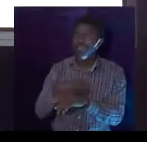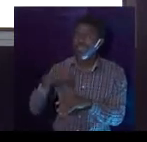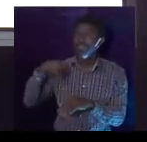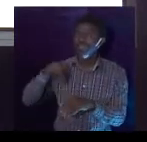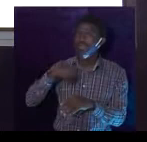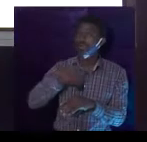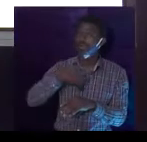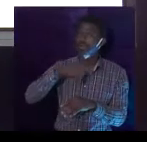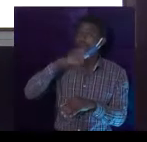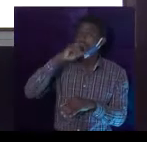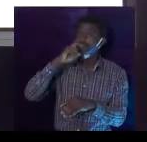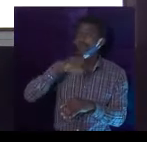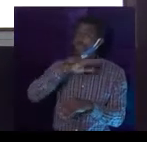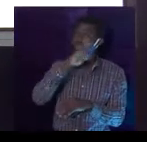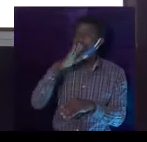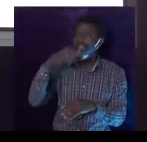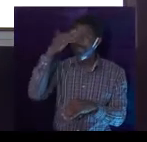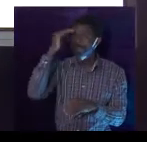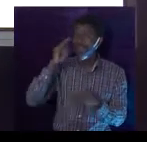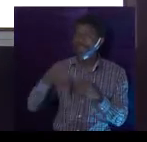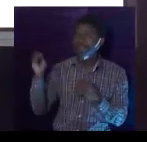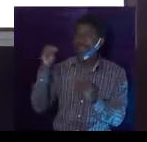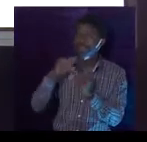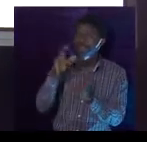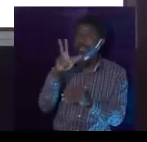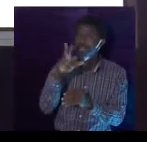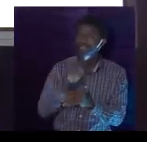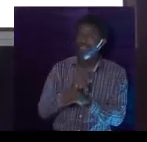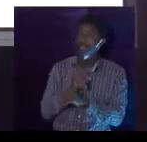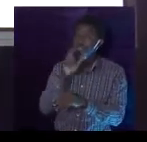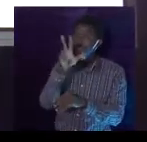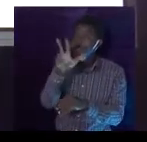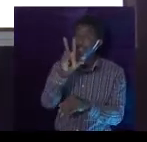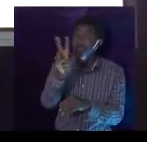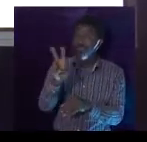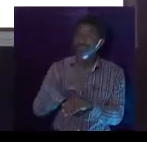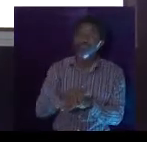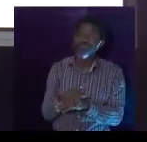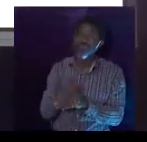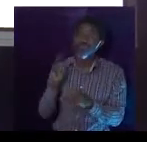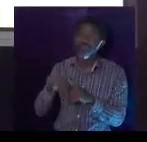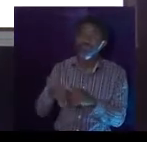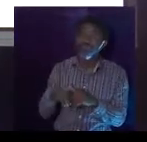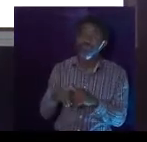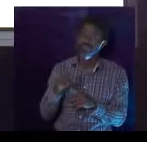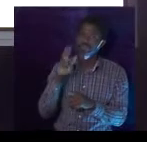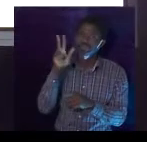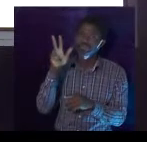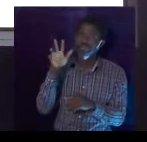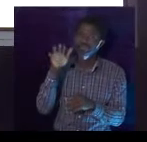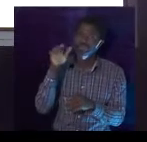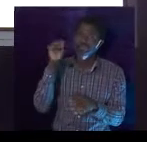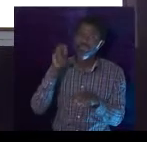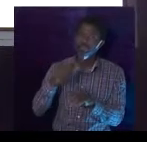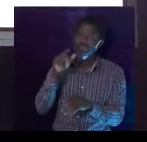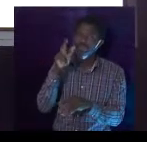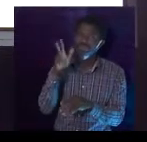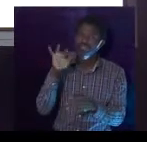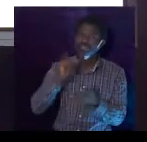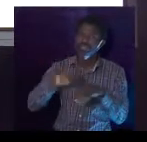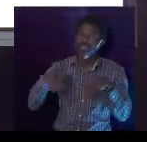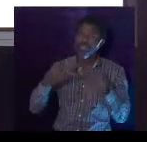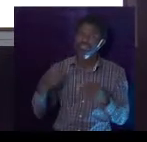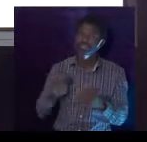to add 32 afterwards. So adding 32 to 15.3, what does that give us? That gives